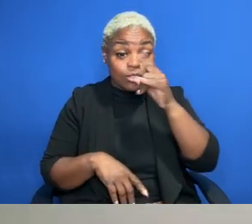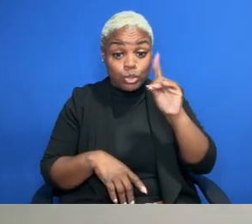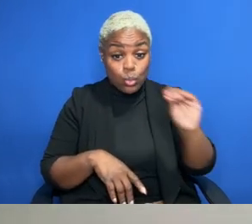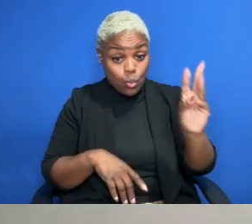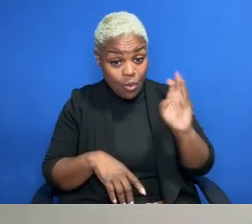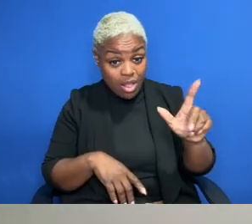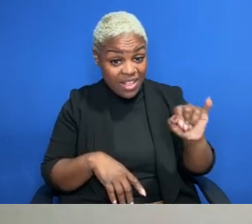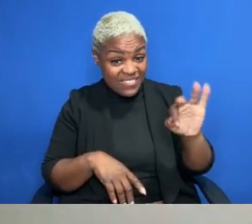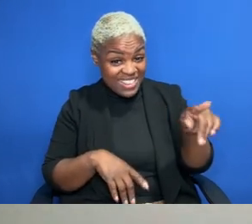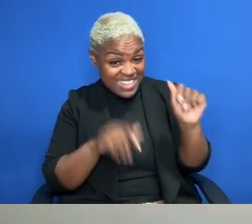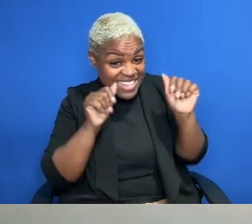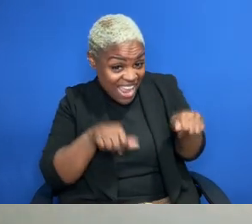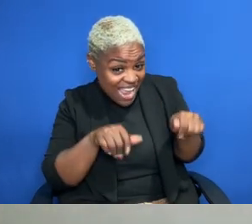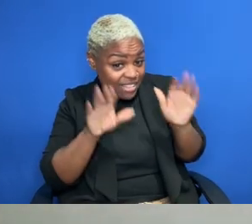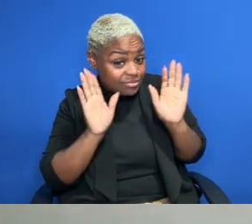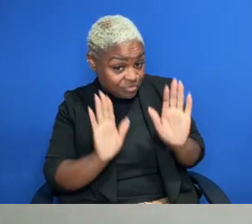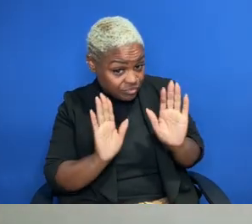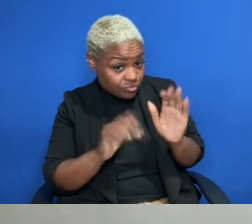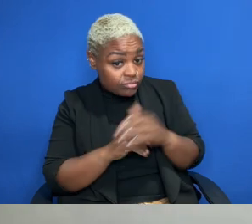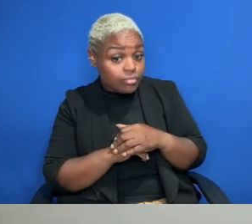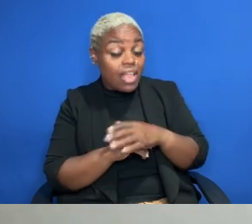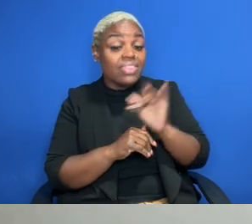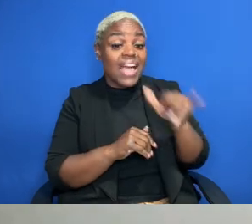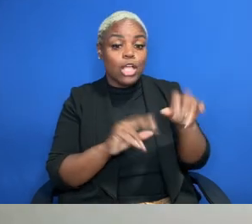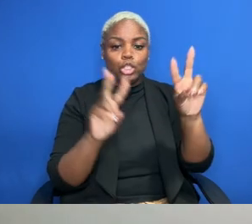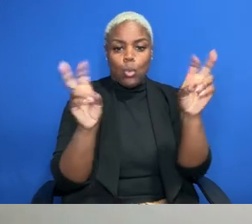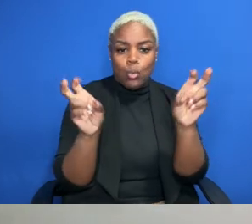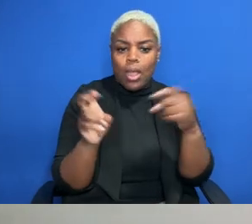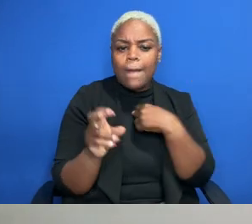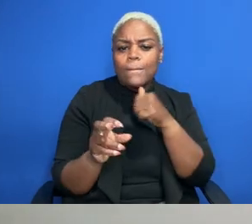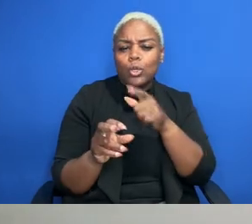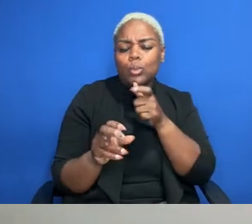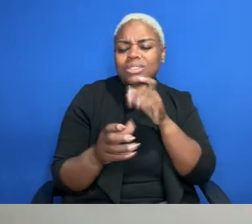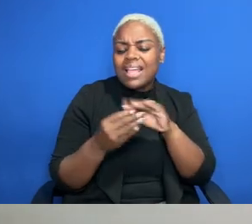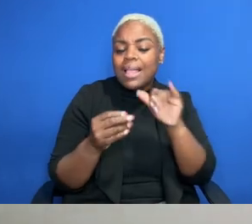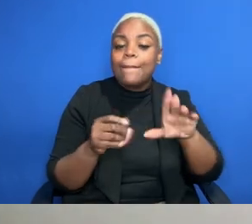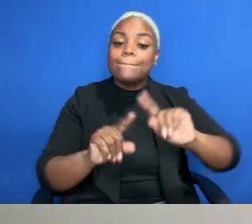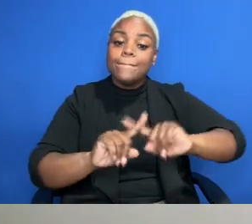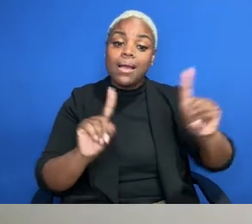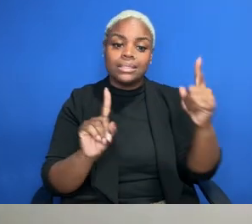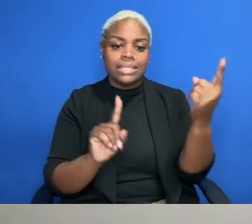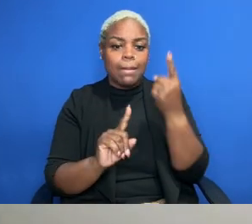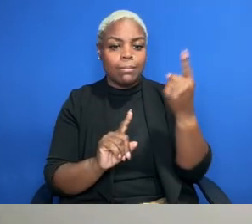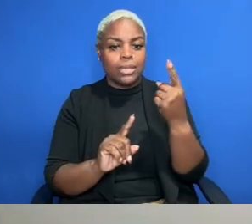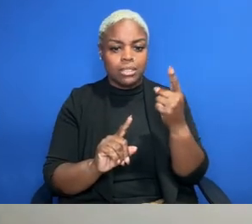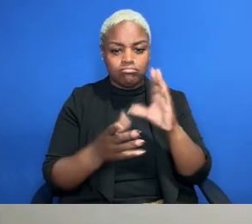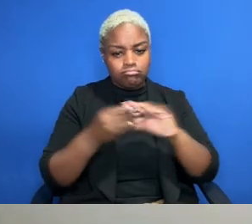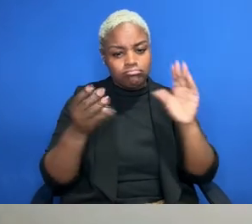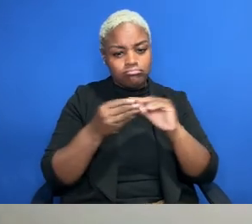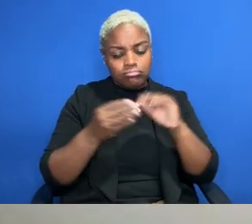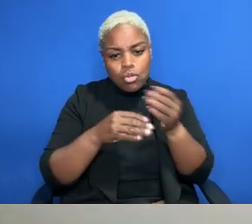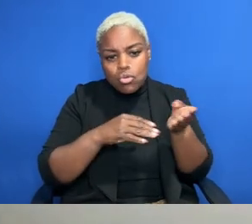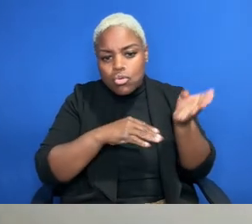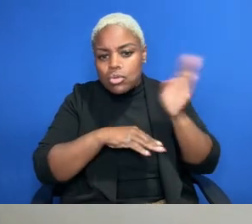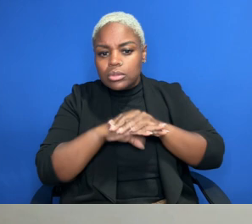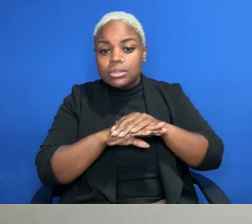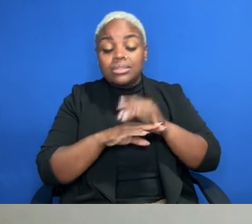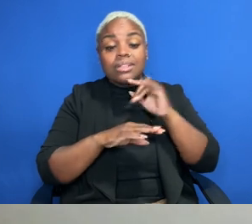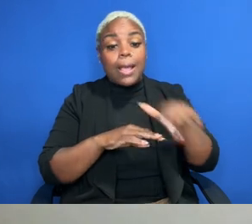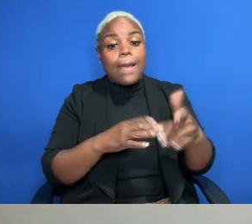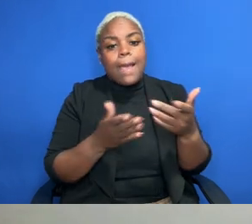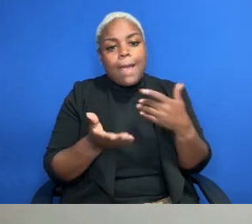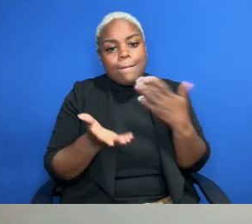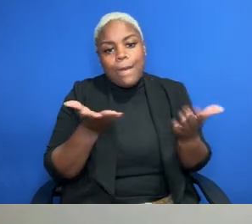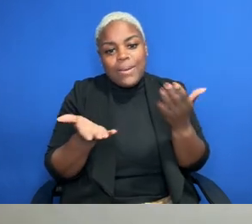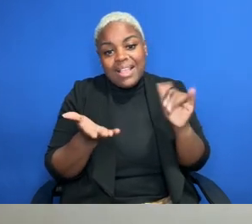presentations, that kids do well if they can. That was a quote. I'm not sure who said that, but somebody along this very long day said